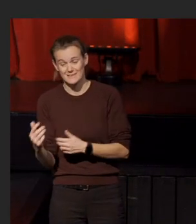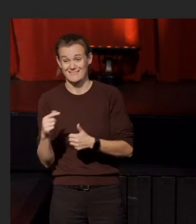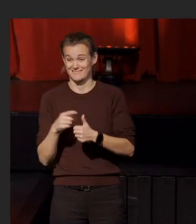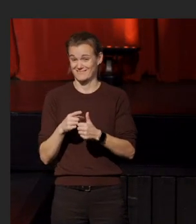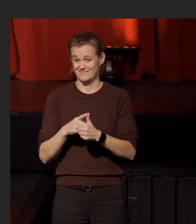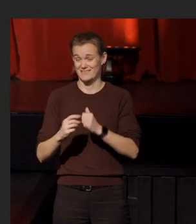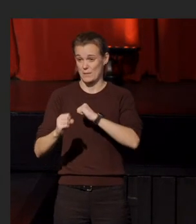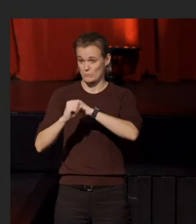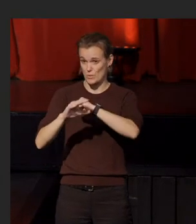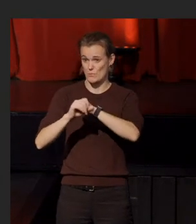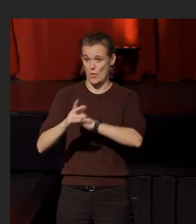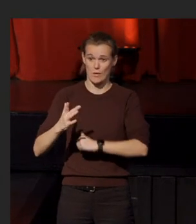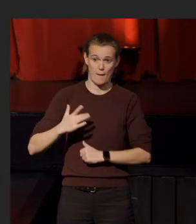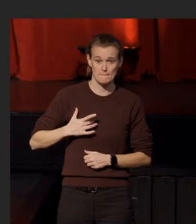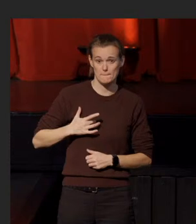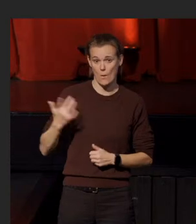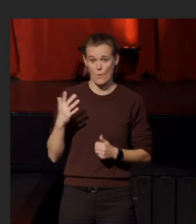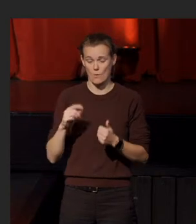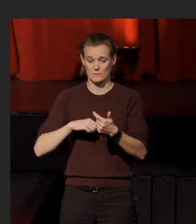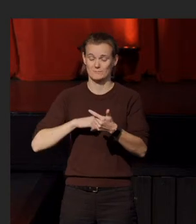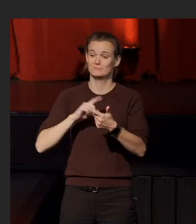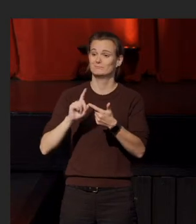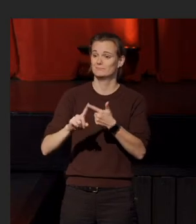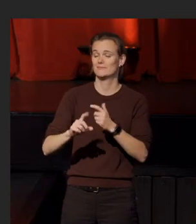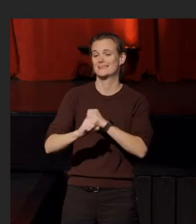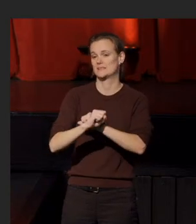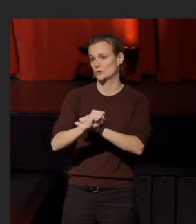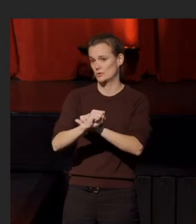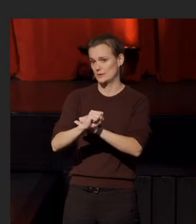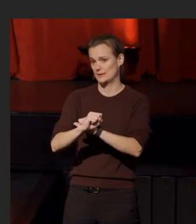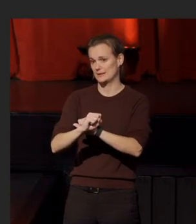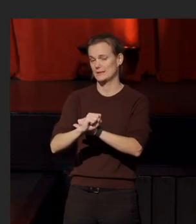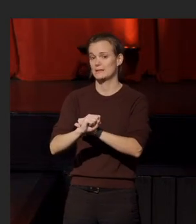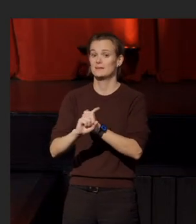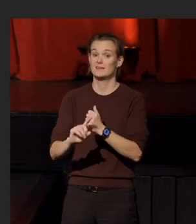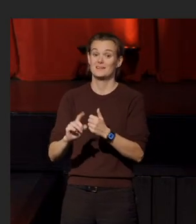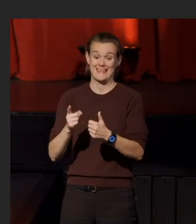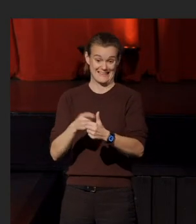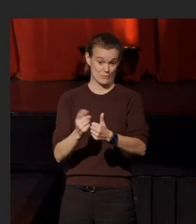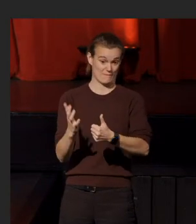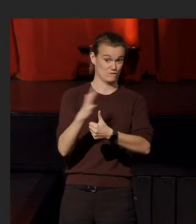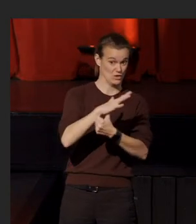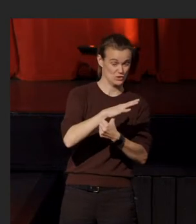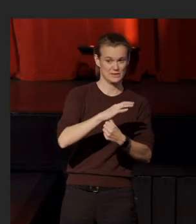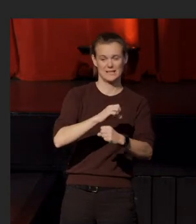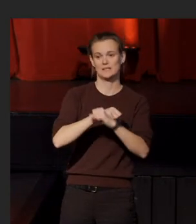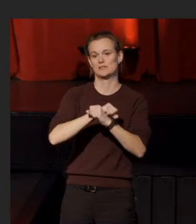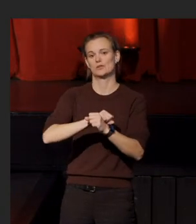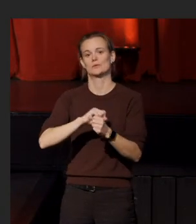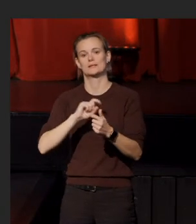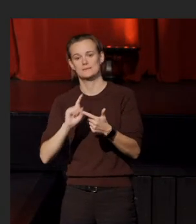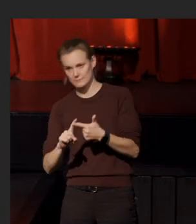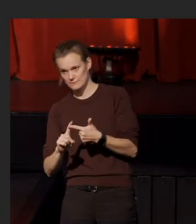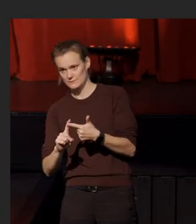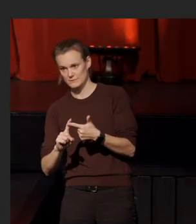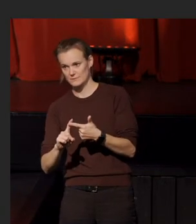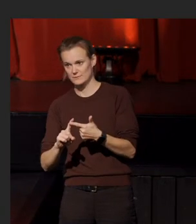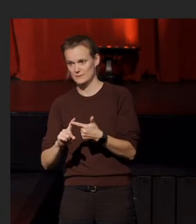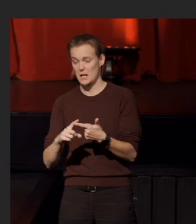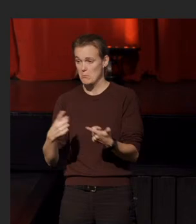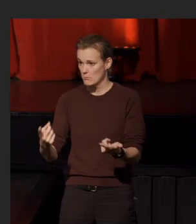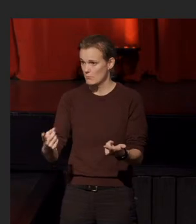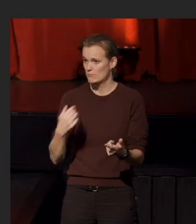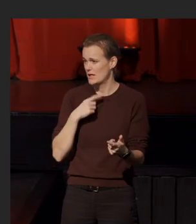an afterthought in the design of a lot of the technologies that surround us and that we take for granted. I'm sure all of you open